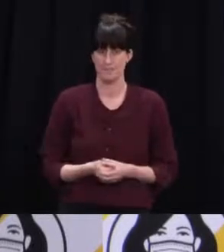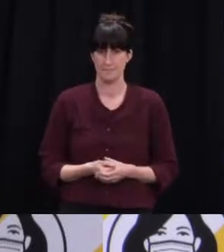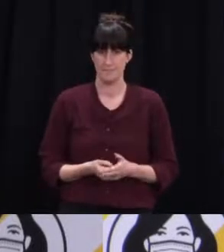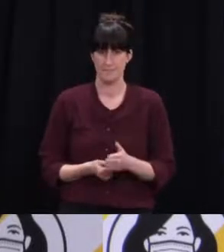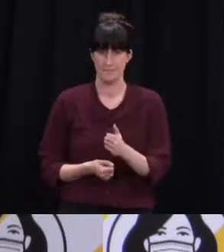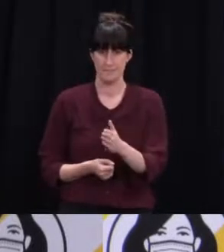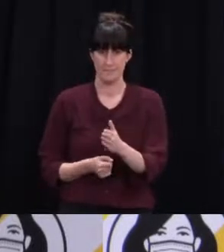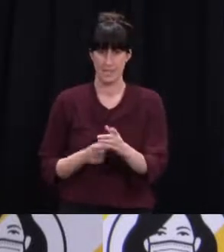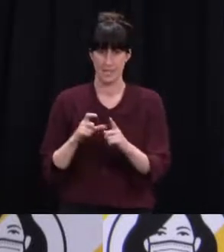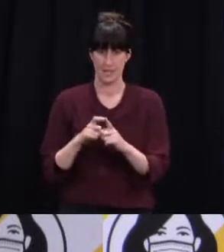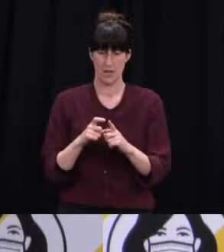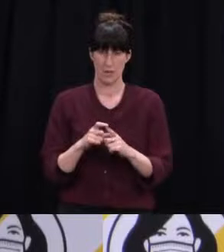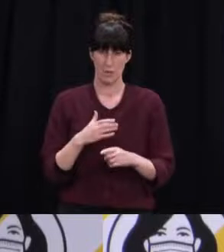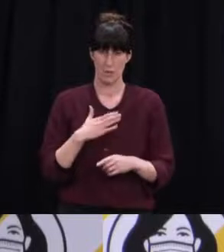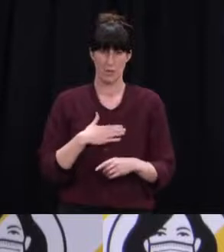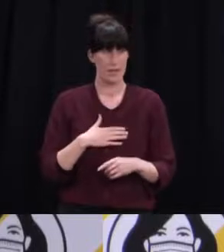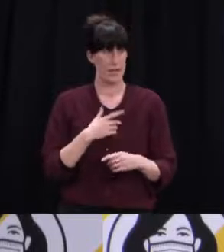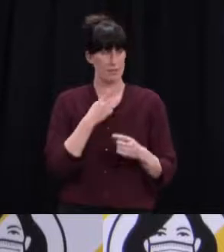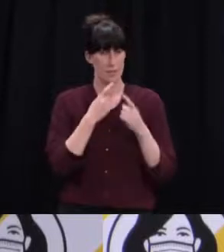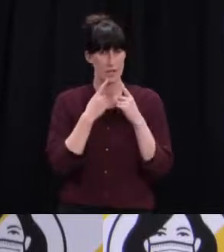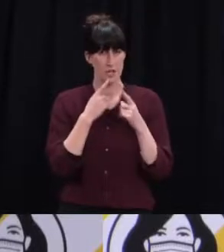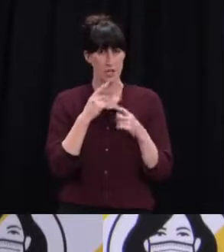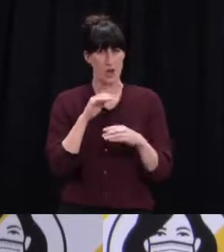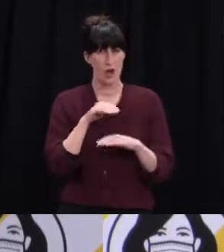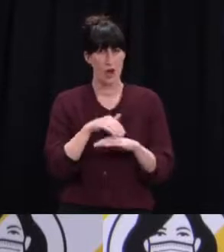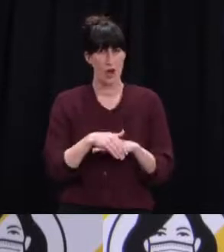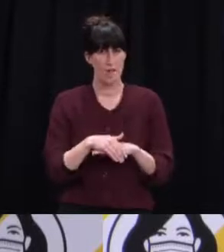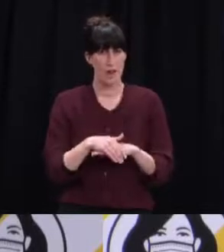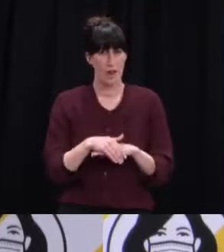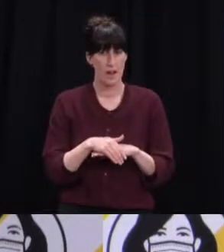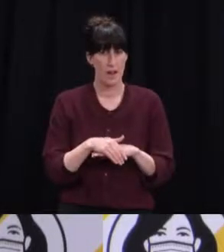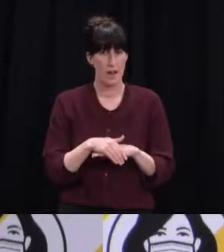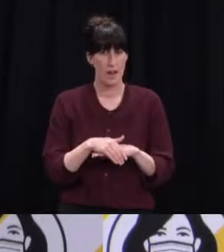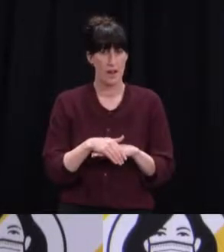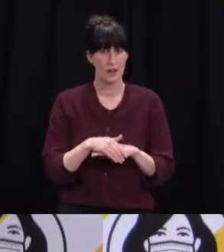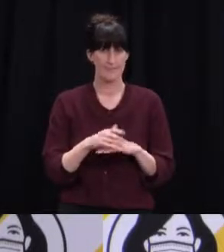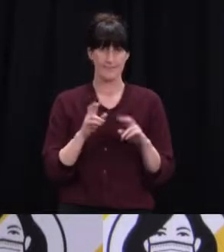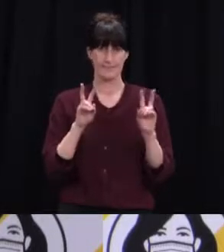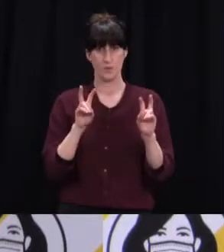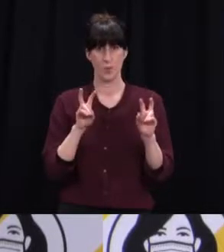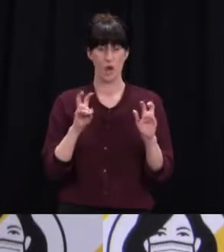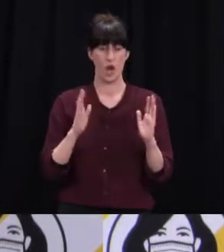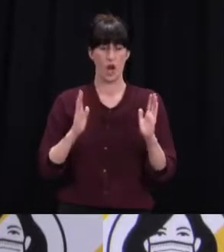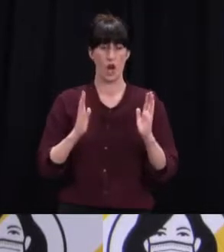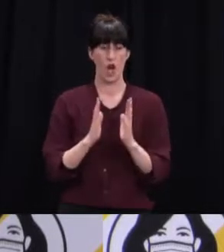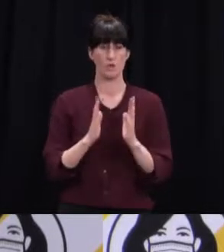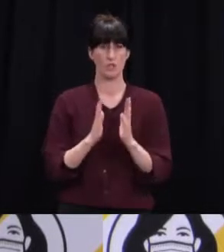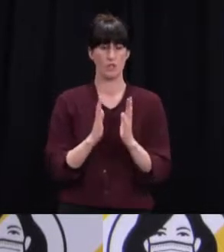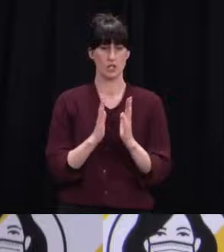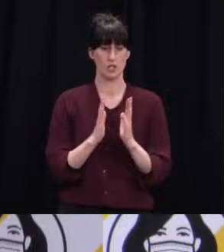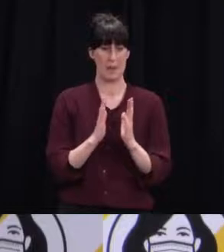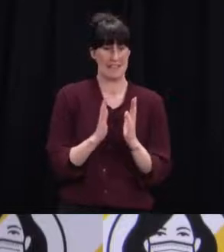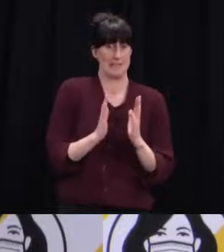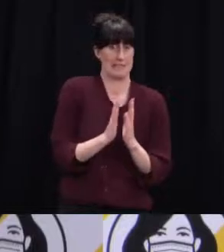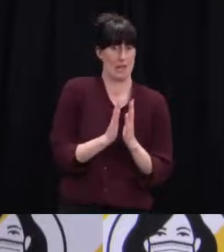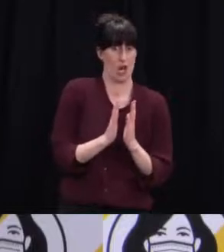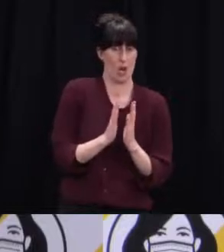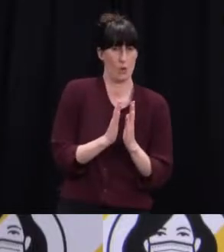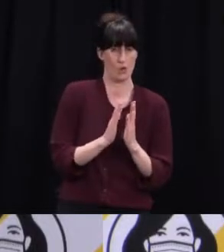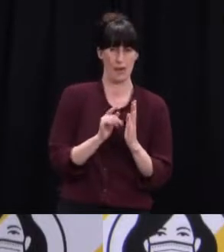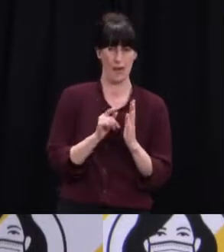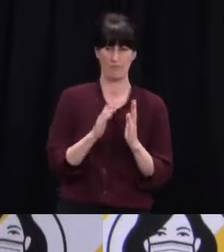it's just another slice of cheese in our line of Swiss cheese slices. Derek. Do you have an update, Dr. Bloomfield, on what Dr.